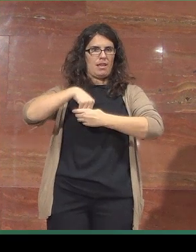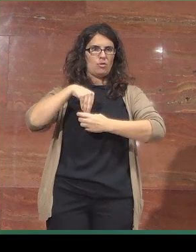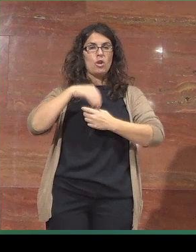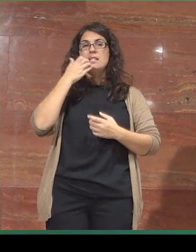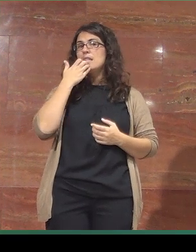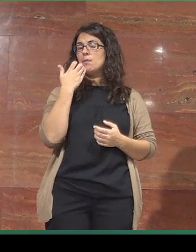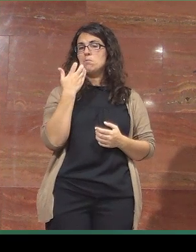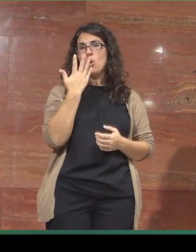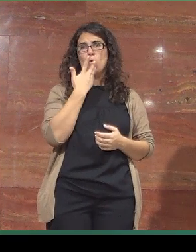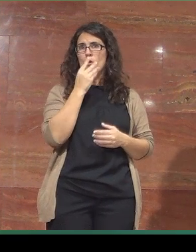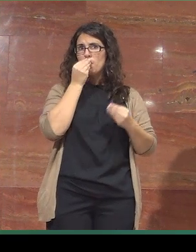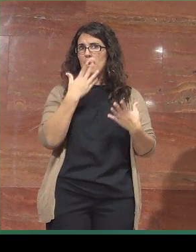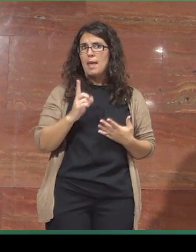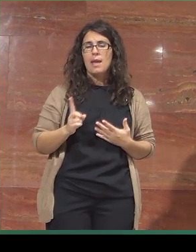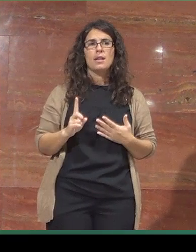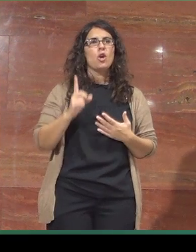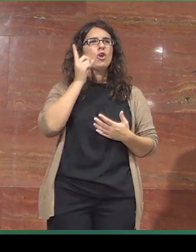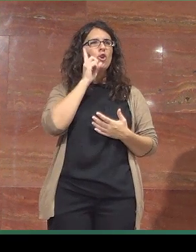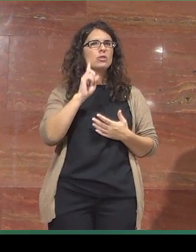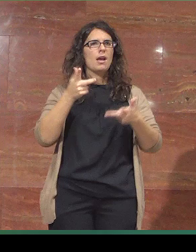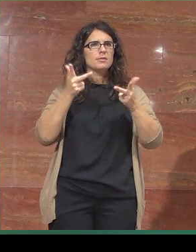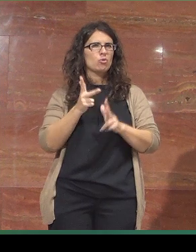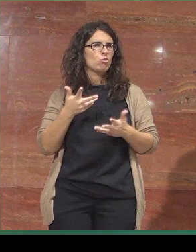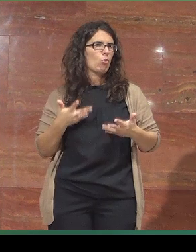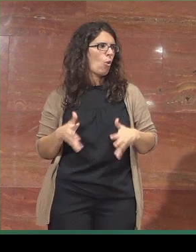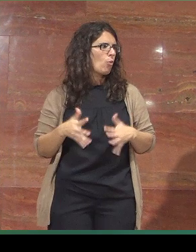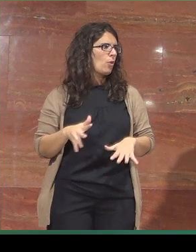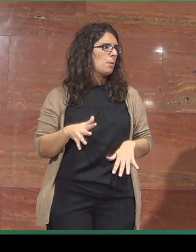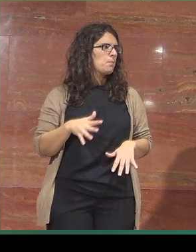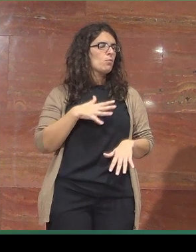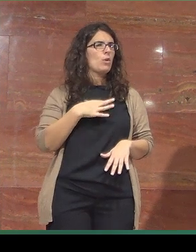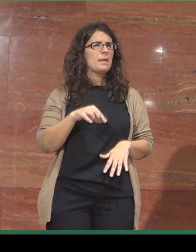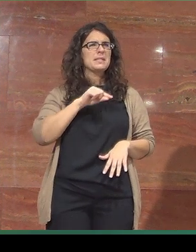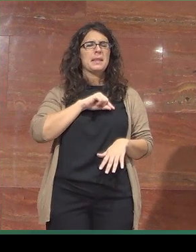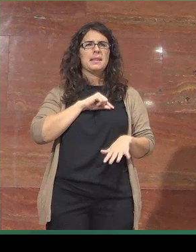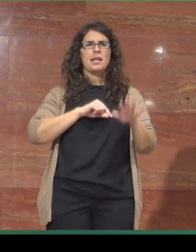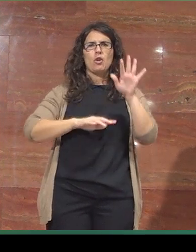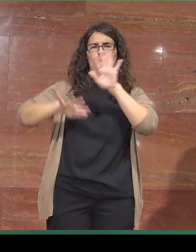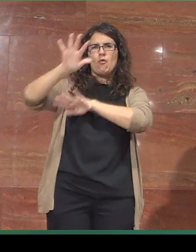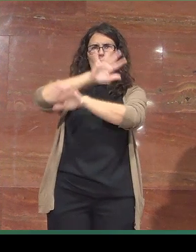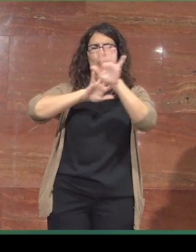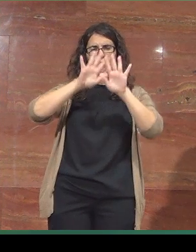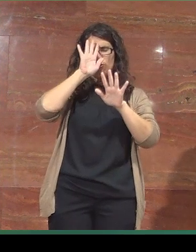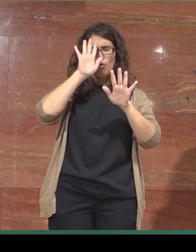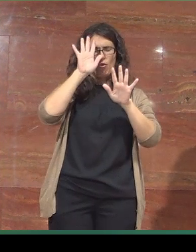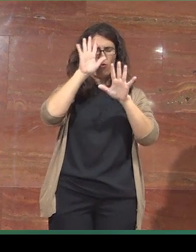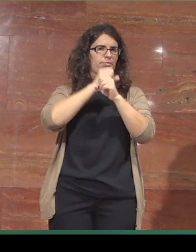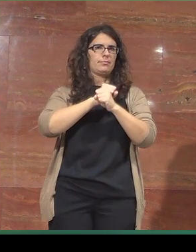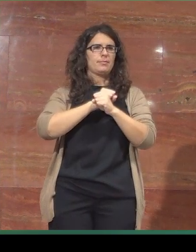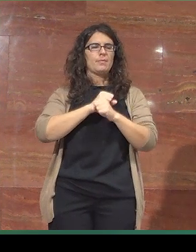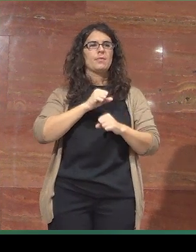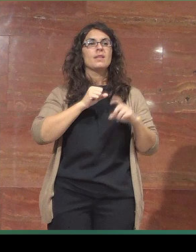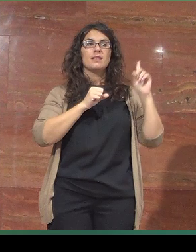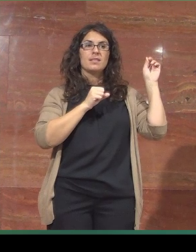find a seat, we get confused and disorientated. This example is one of a new fleet of trains just introduced